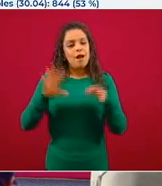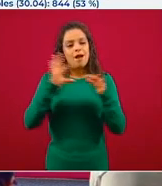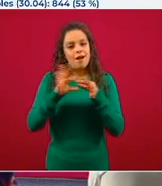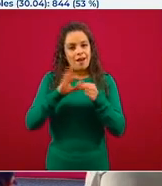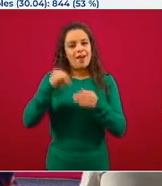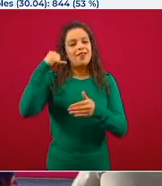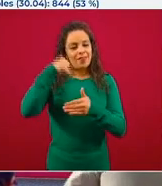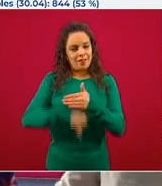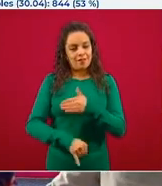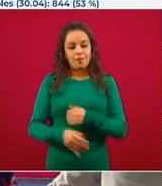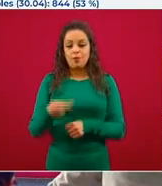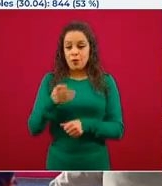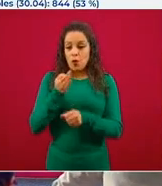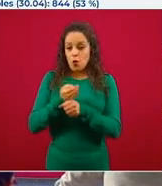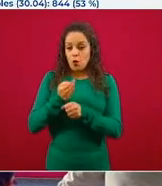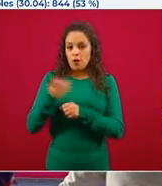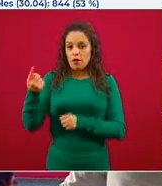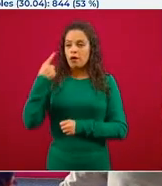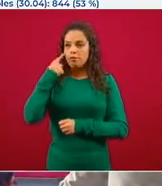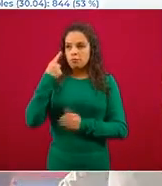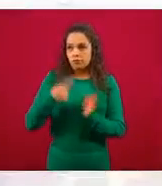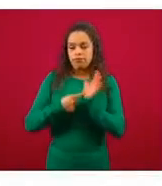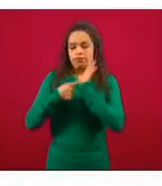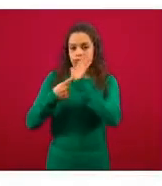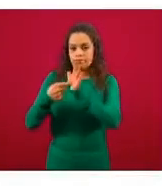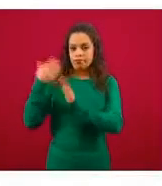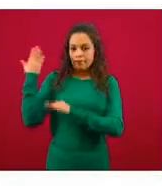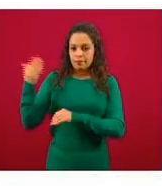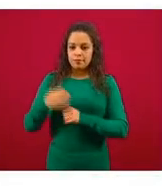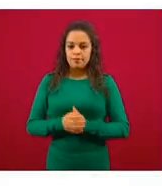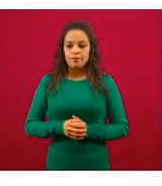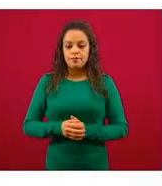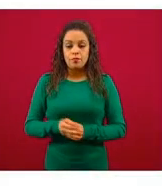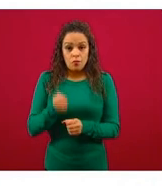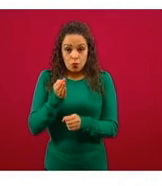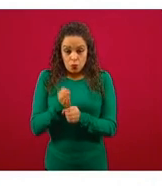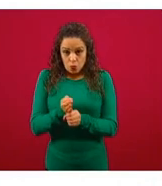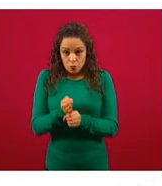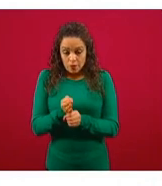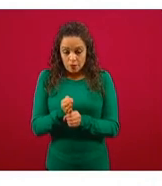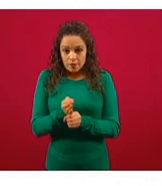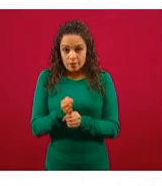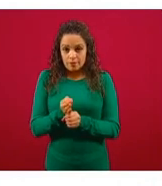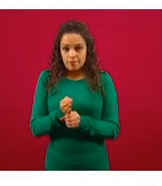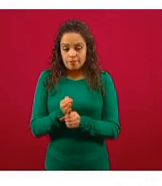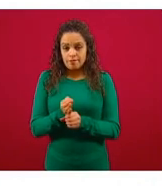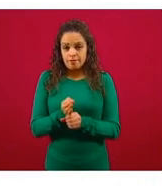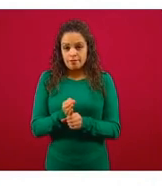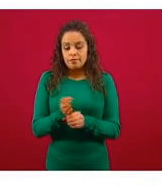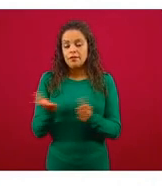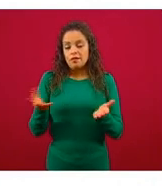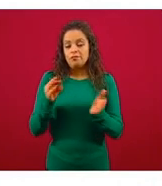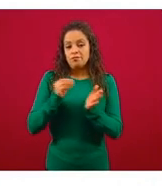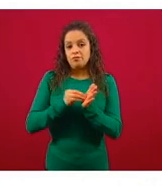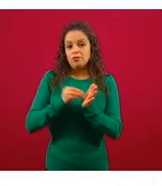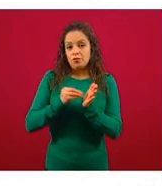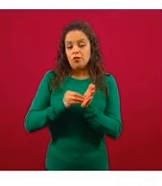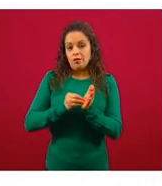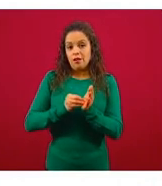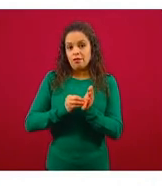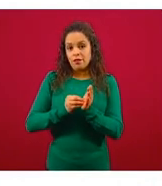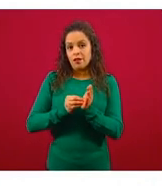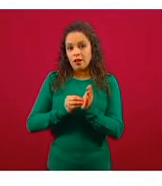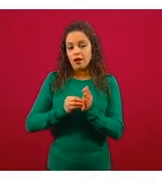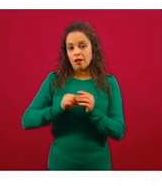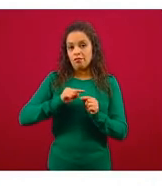detail. Right now, we can see that we are still on the way up with regard